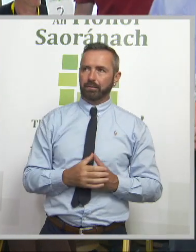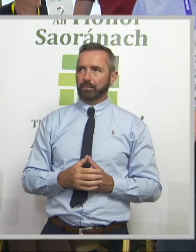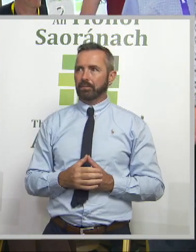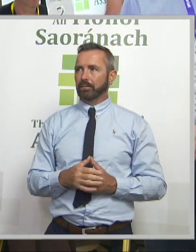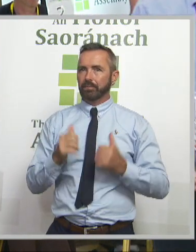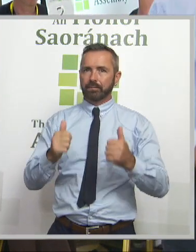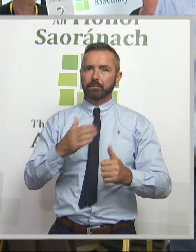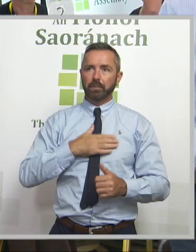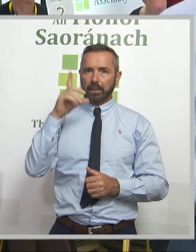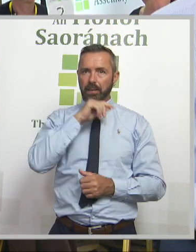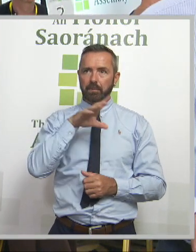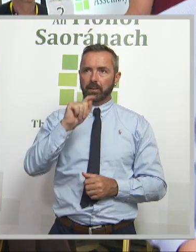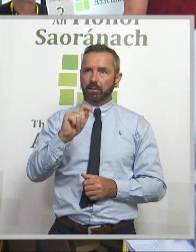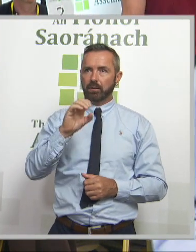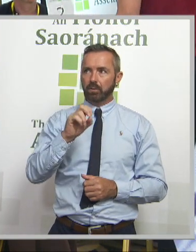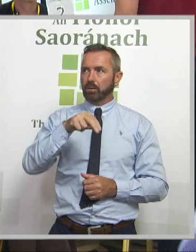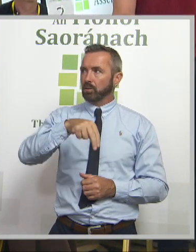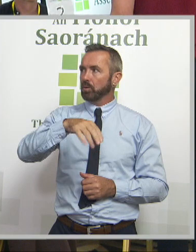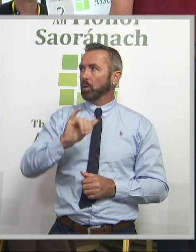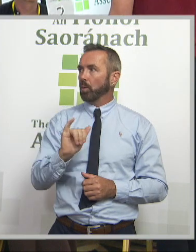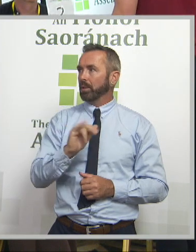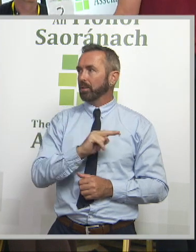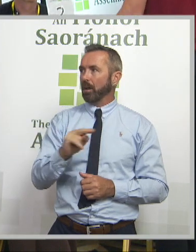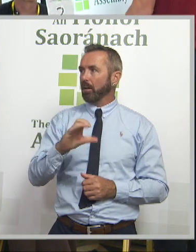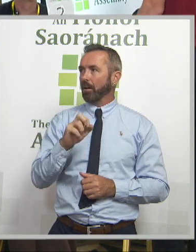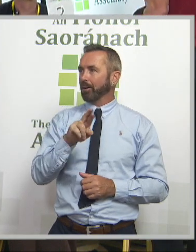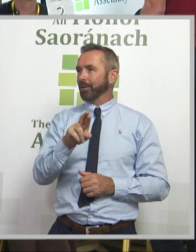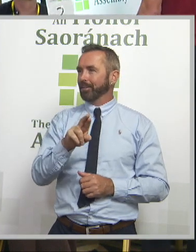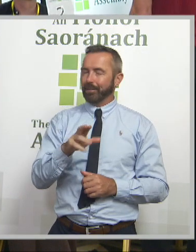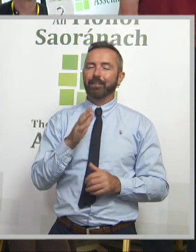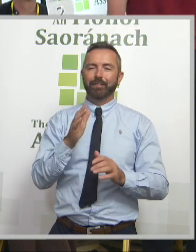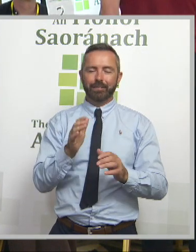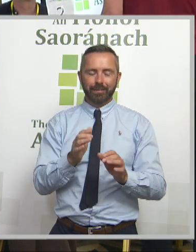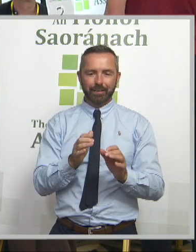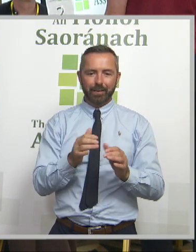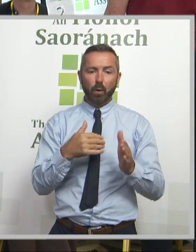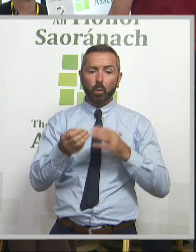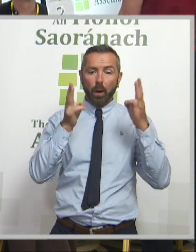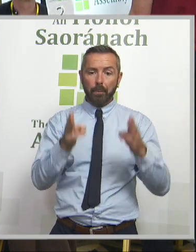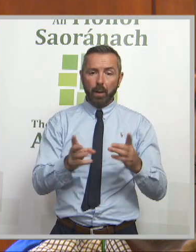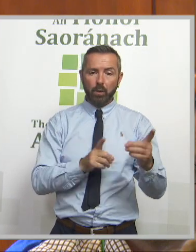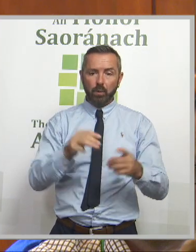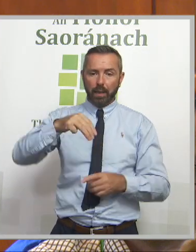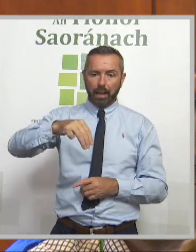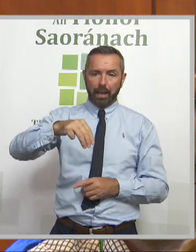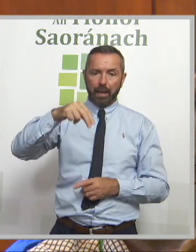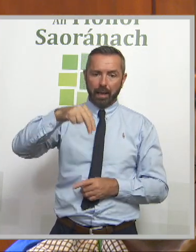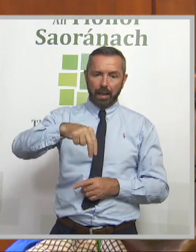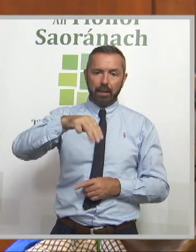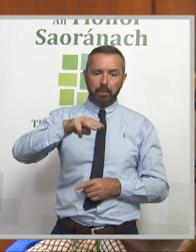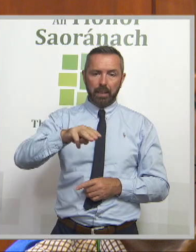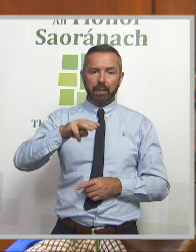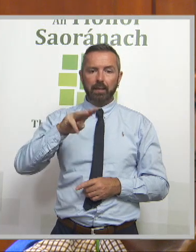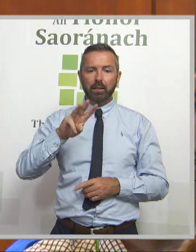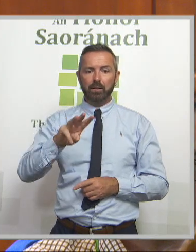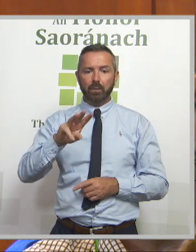Hi, my name is Tony. This is a question for Andy. What powers do the National Parks and Wildlife Service have to designate an area a